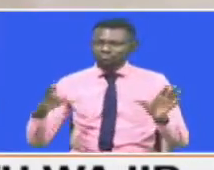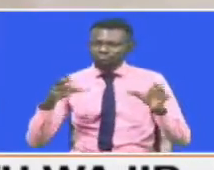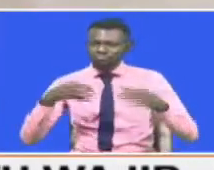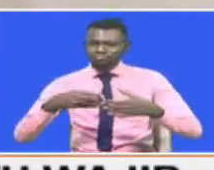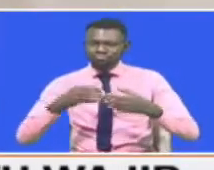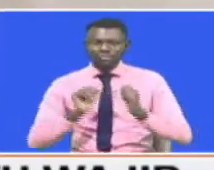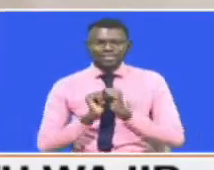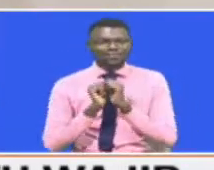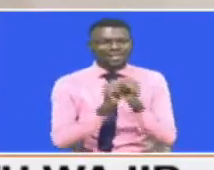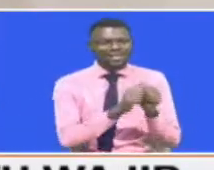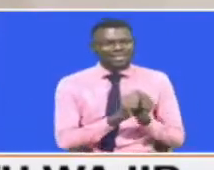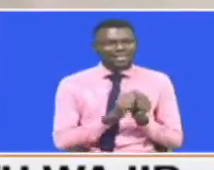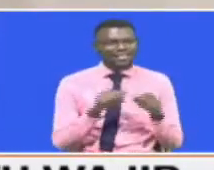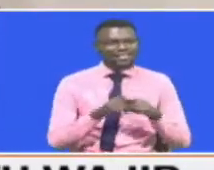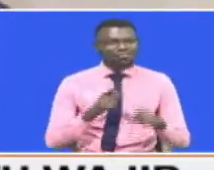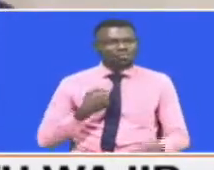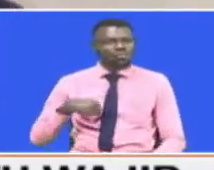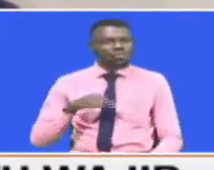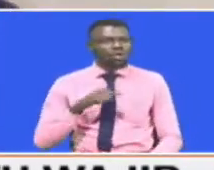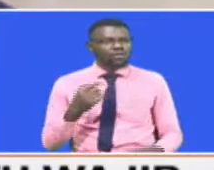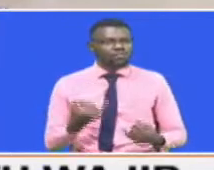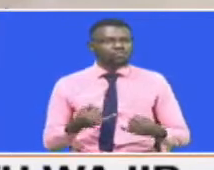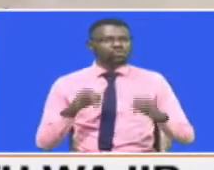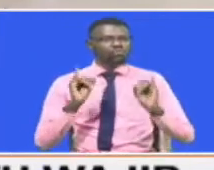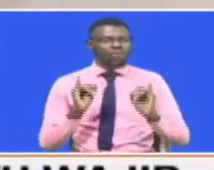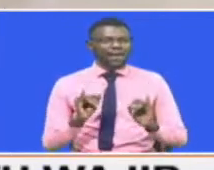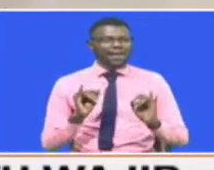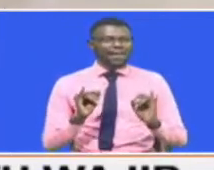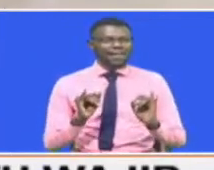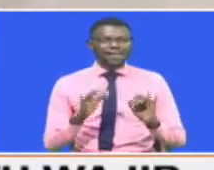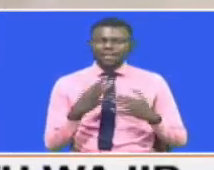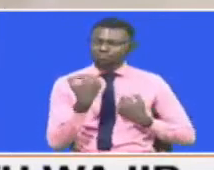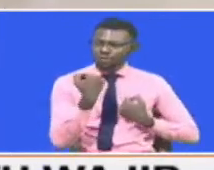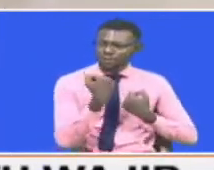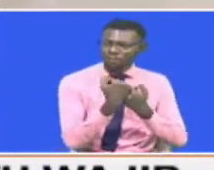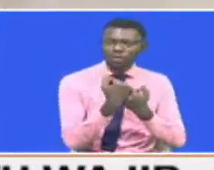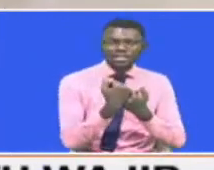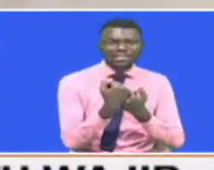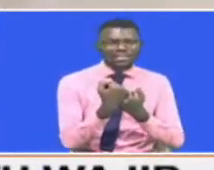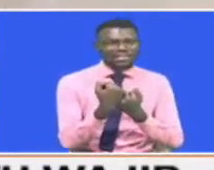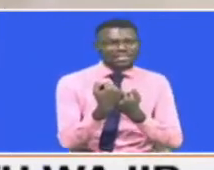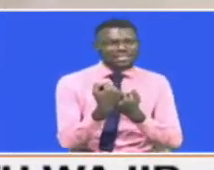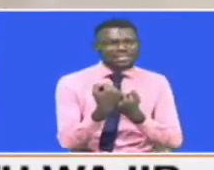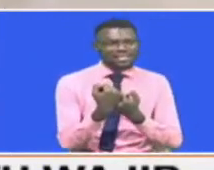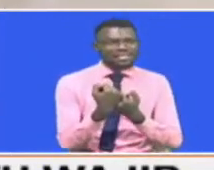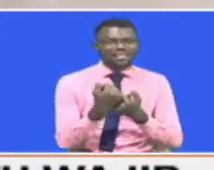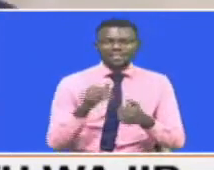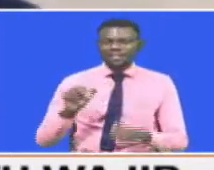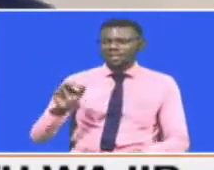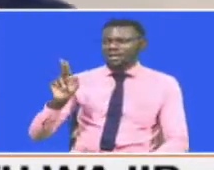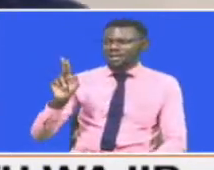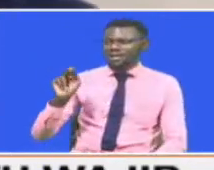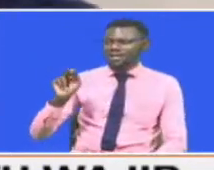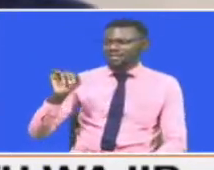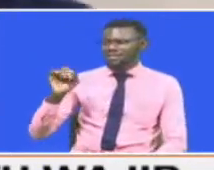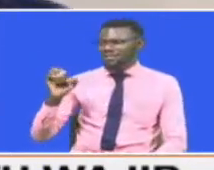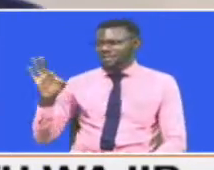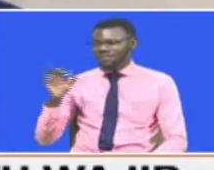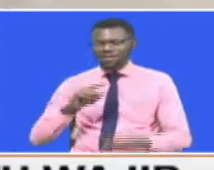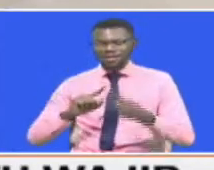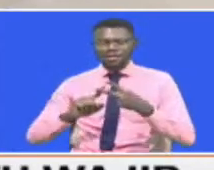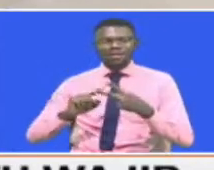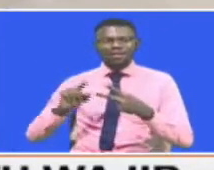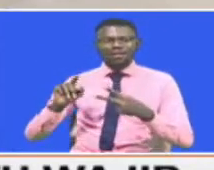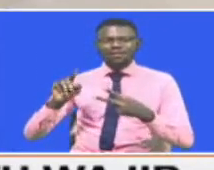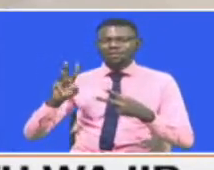well, to really try to identify joint programs that we can support. For instance, UNICEF, WFP, UNEP,